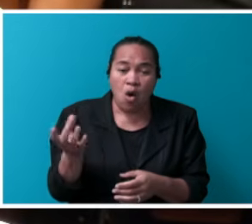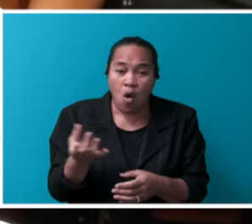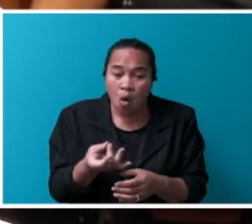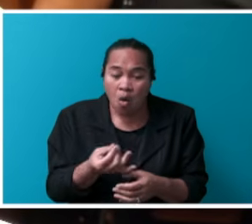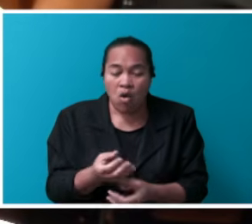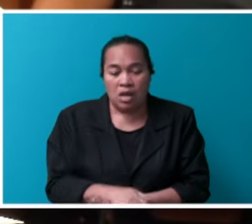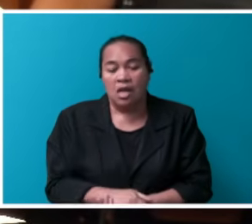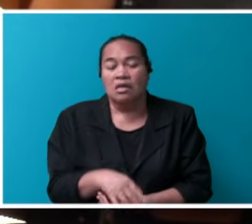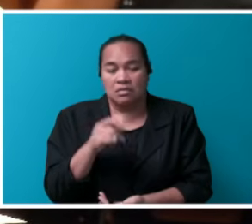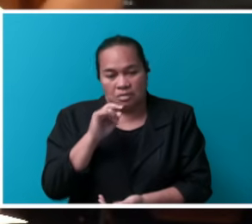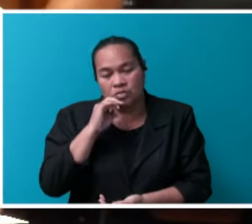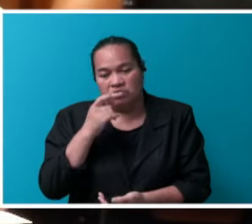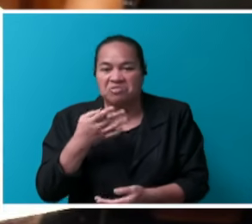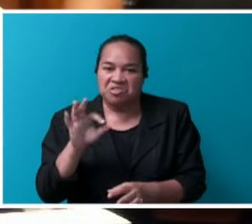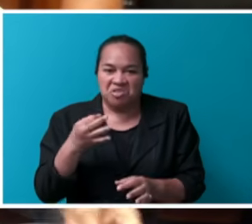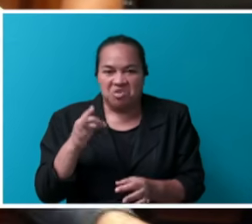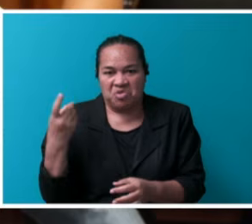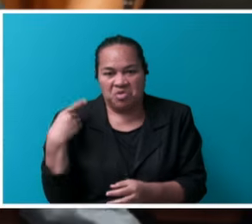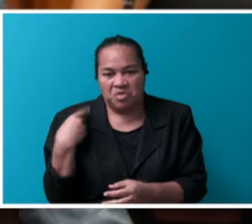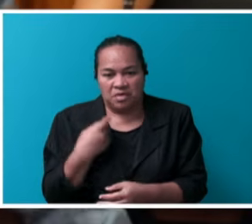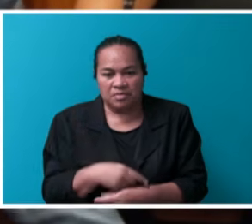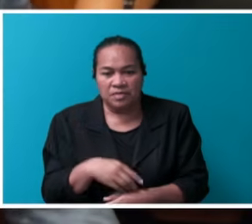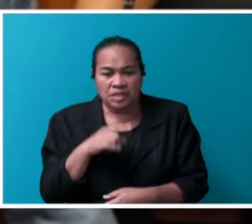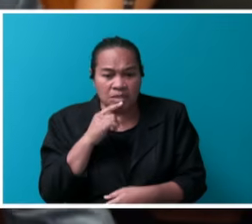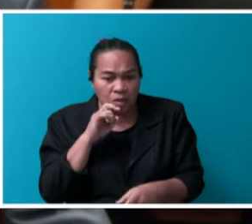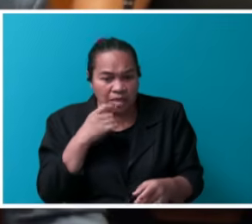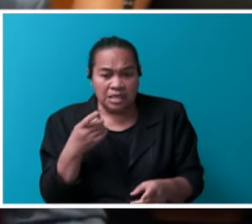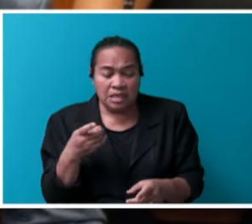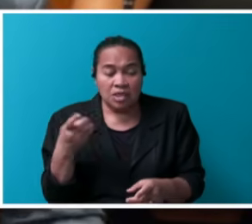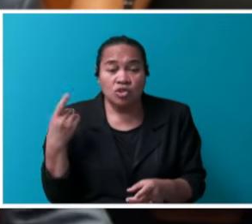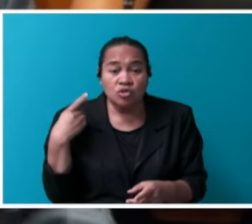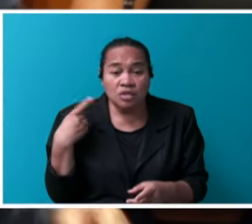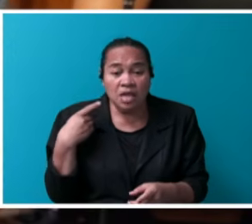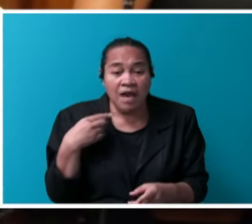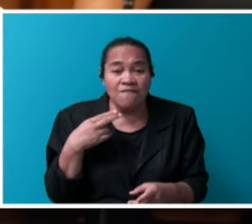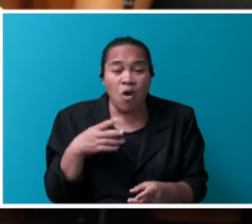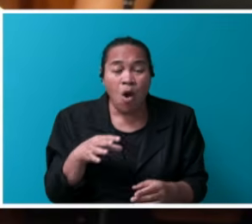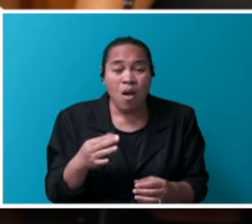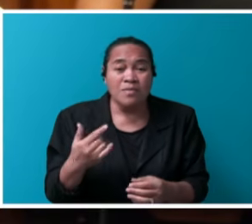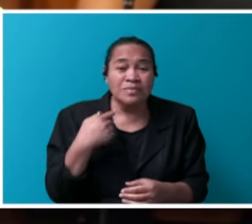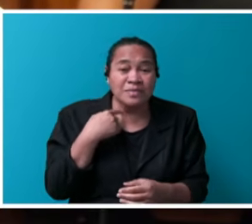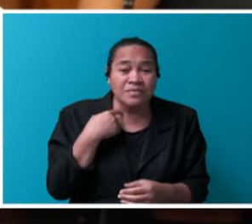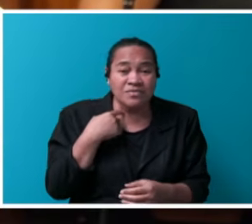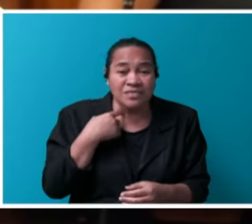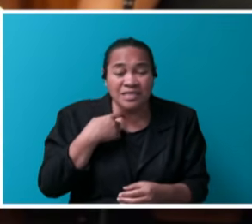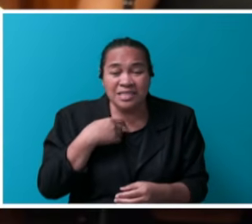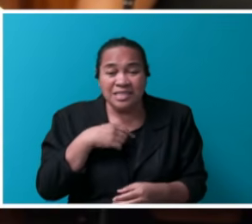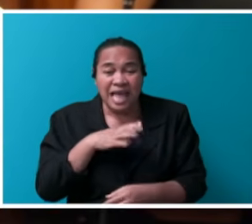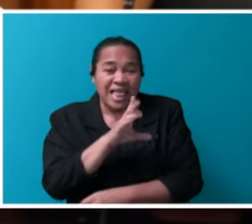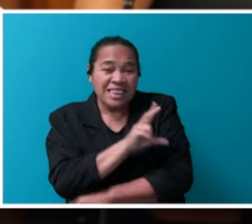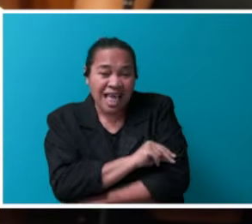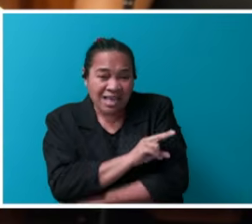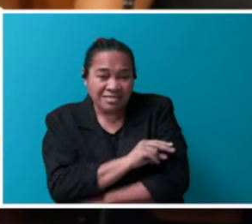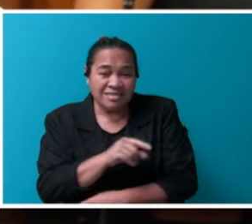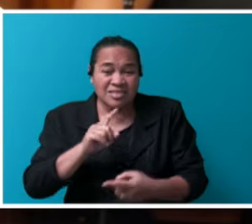Duty on lamb products which are reduced to zero will continue, while duty for beefs, ducks, corn mutton, corned beef,